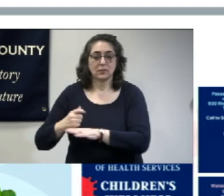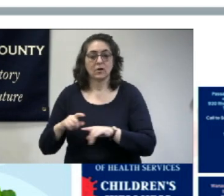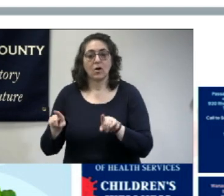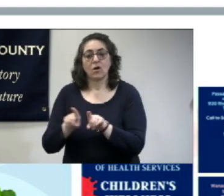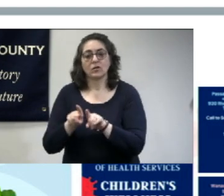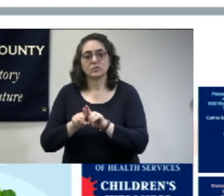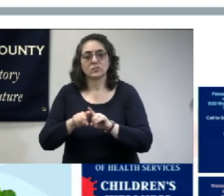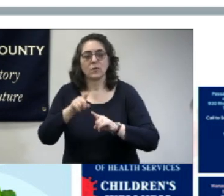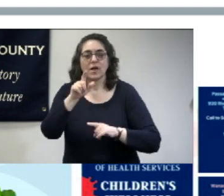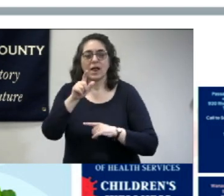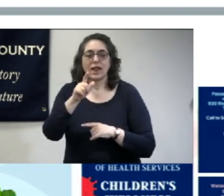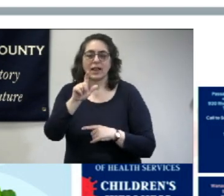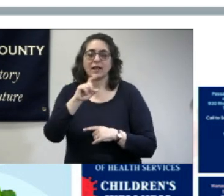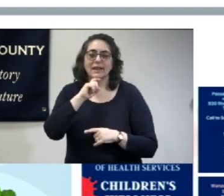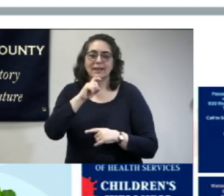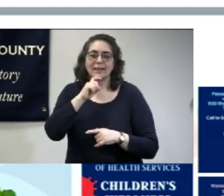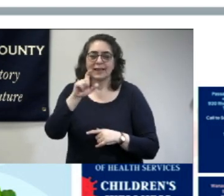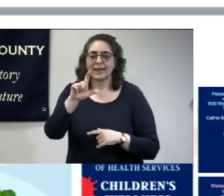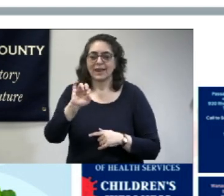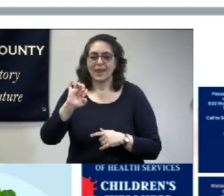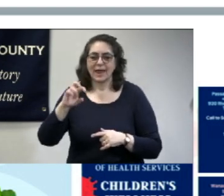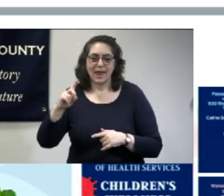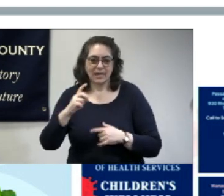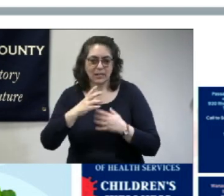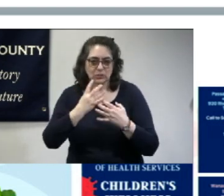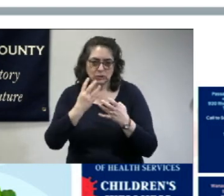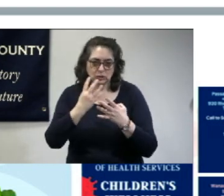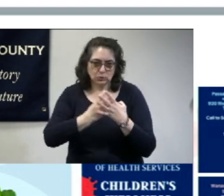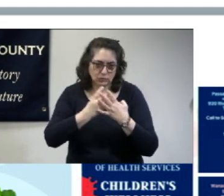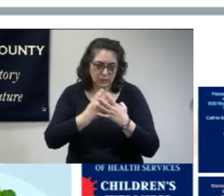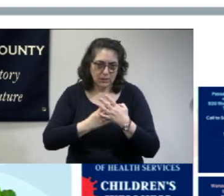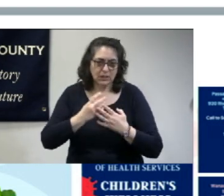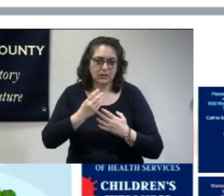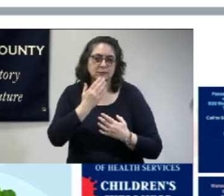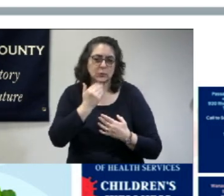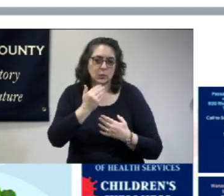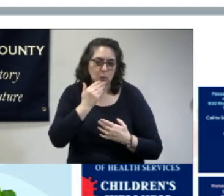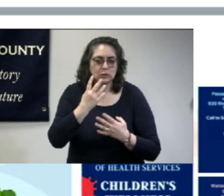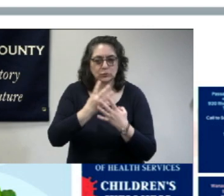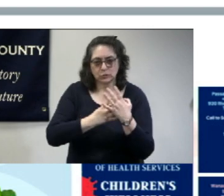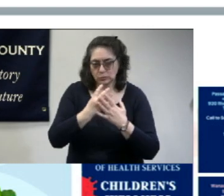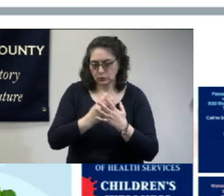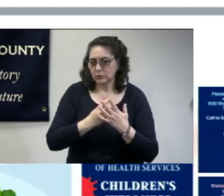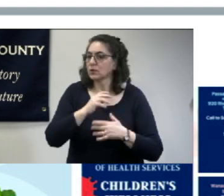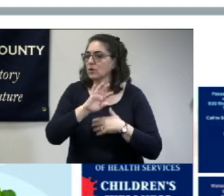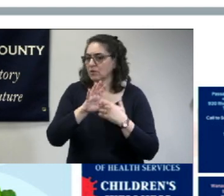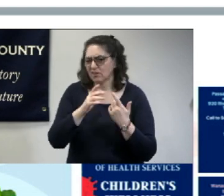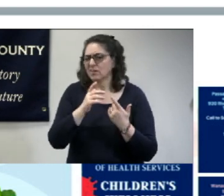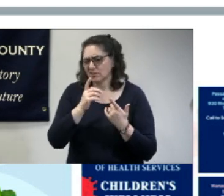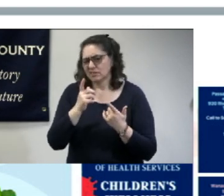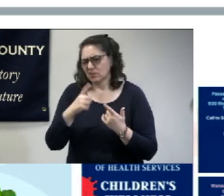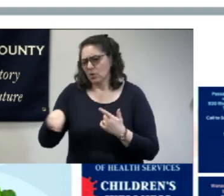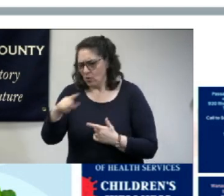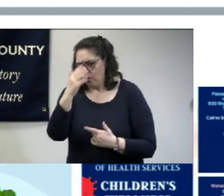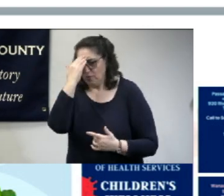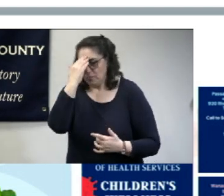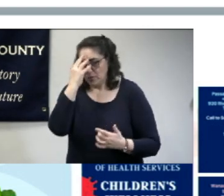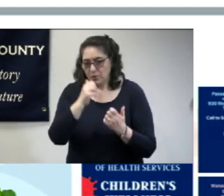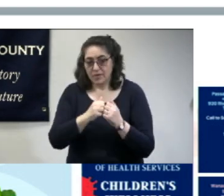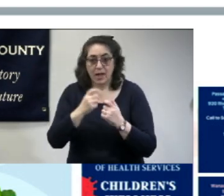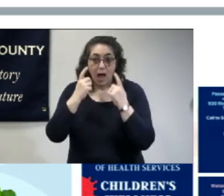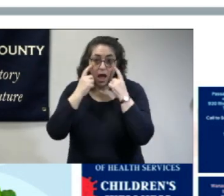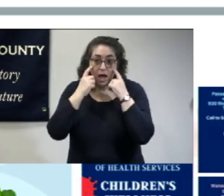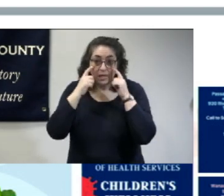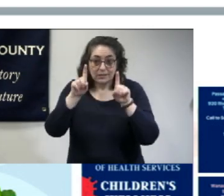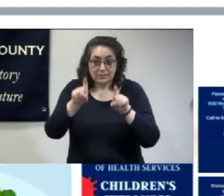glucose screenings, and, you know, the screenings that you're all familiar with that we do. The eye screening continues, and for 2024,